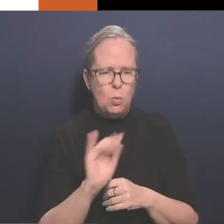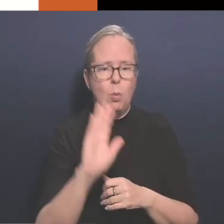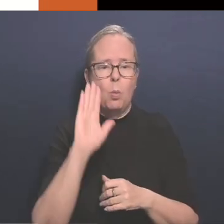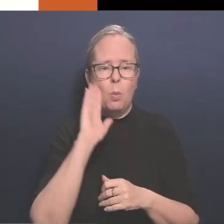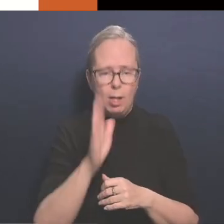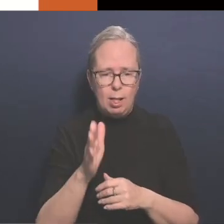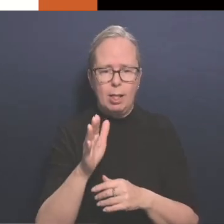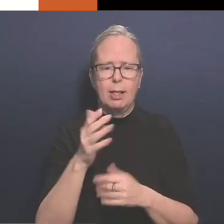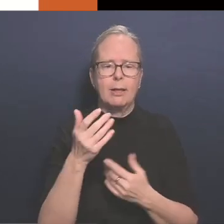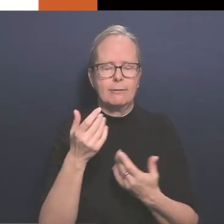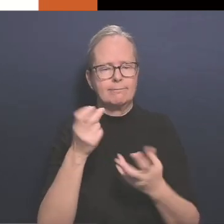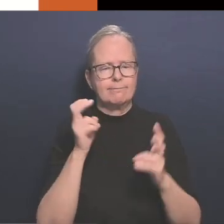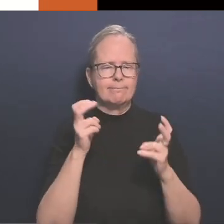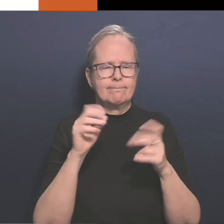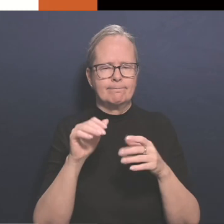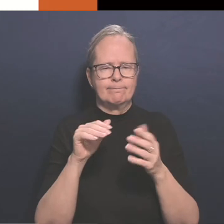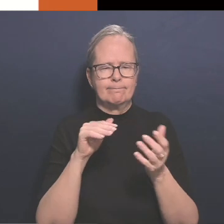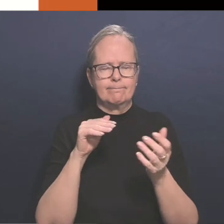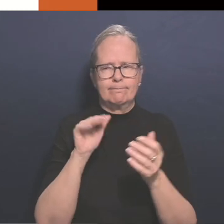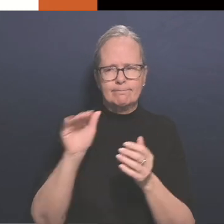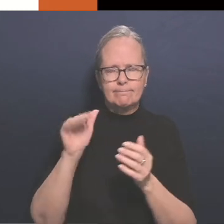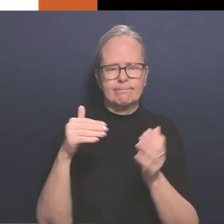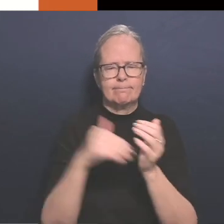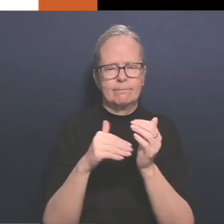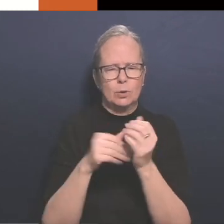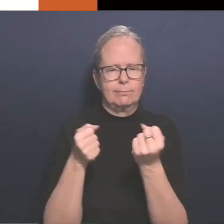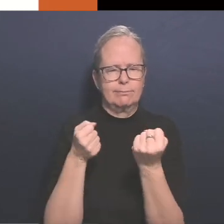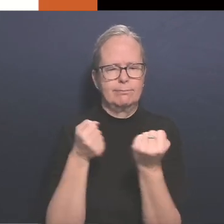there to click where it'll take you where you can register.